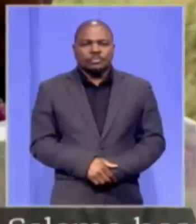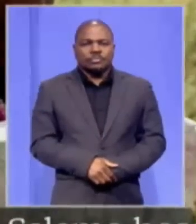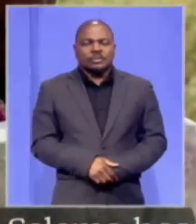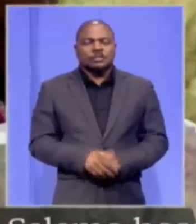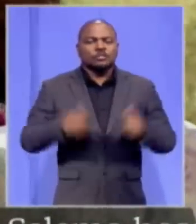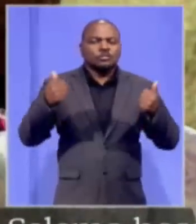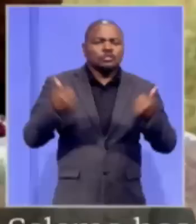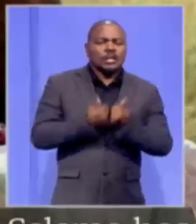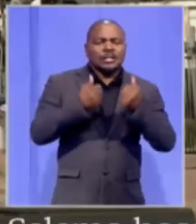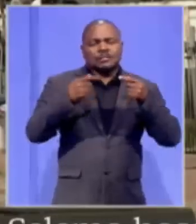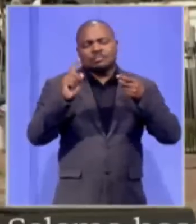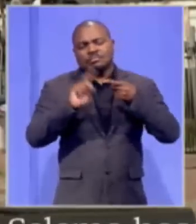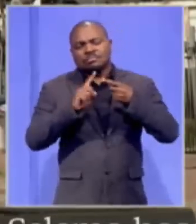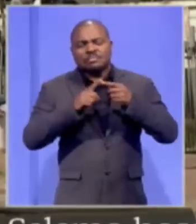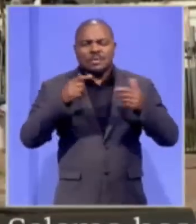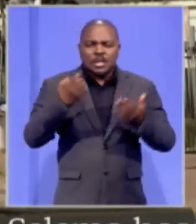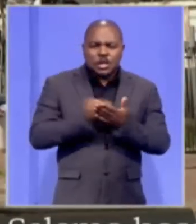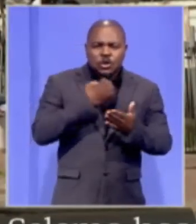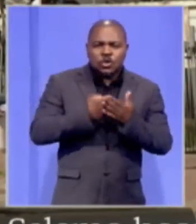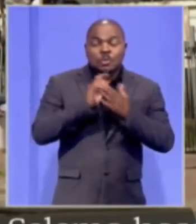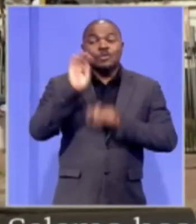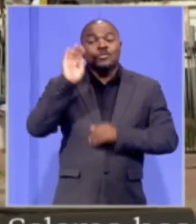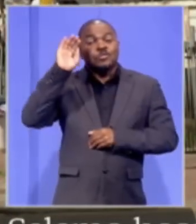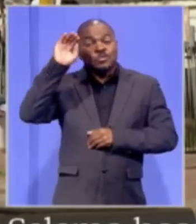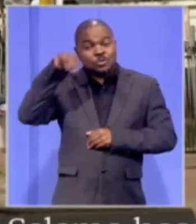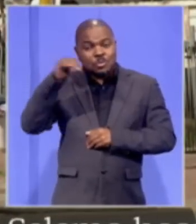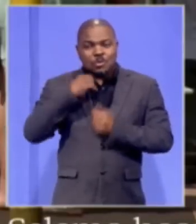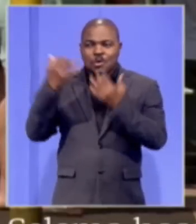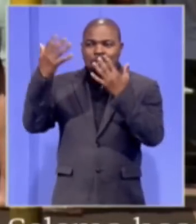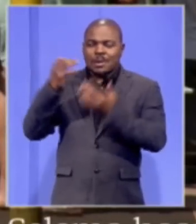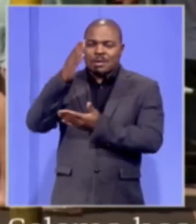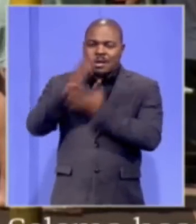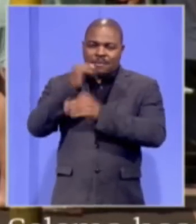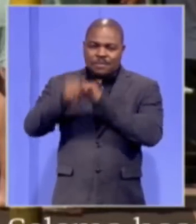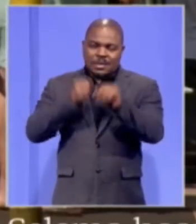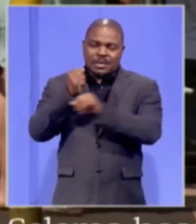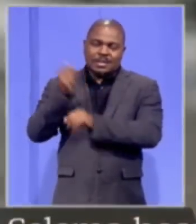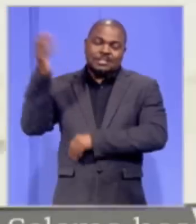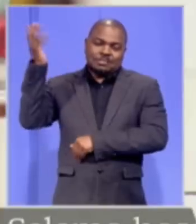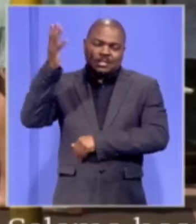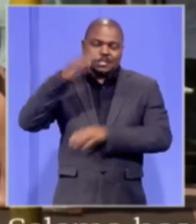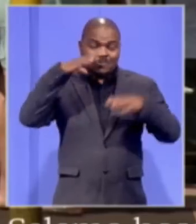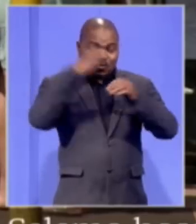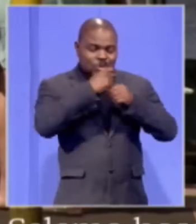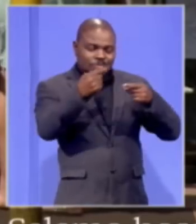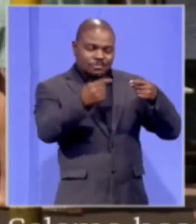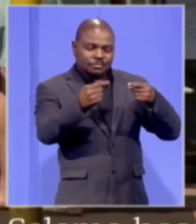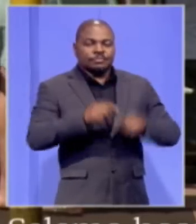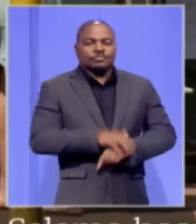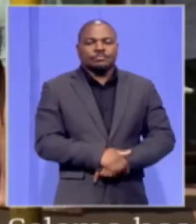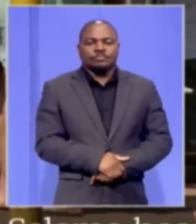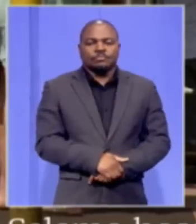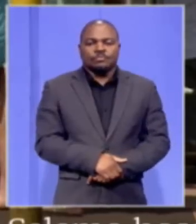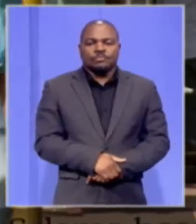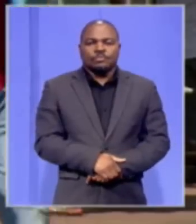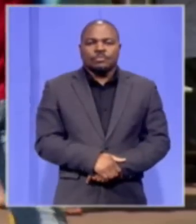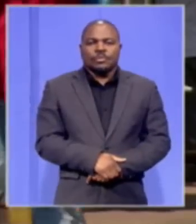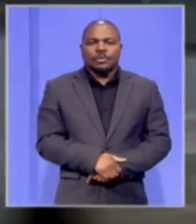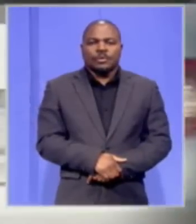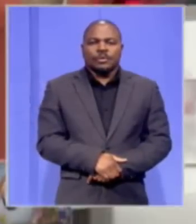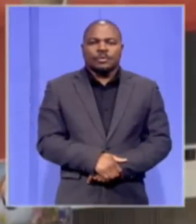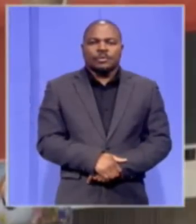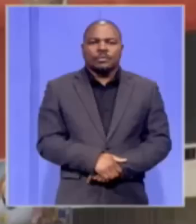Diphephetso tse kgolo tsa moruo wa naha di tlilo ba ka sehlohongwa ha o tekwa puo ya ditekanyetso tsa mahareng a selemo hosane.